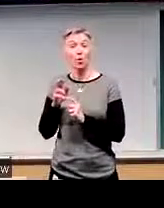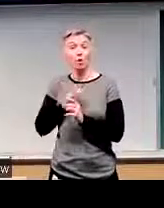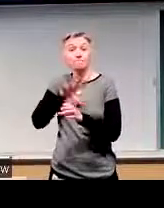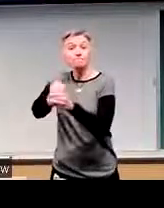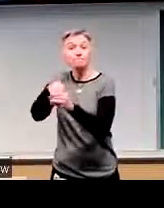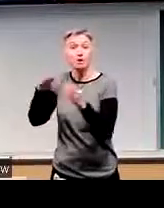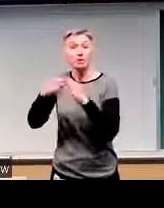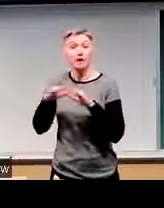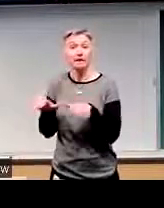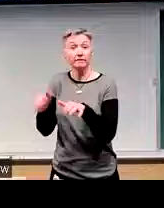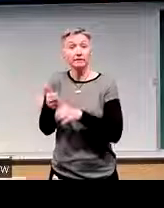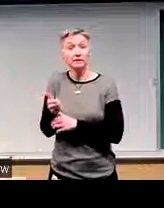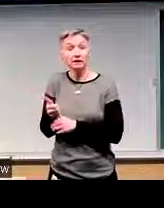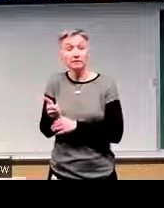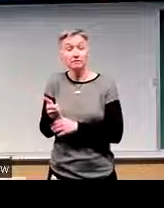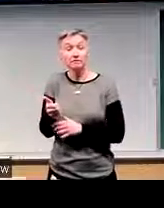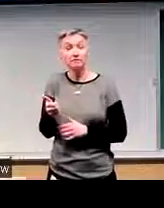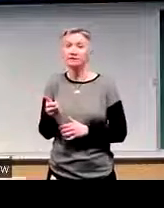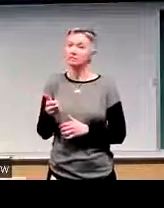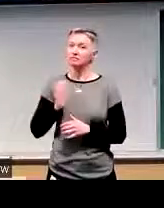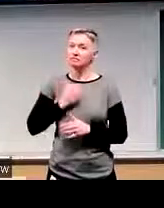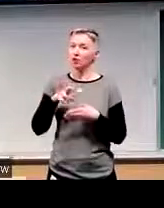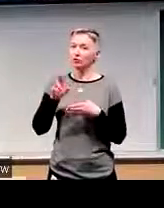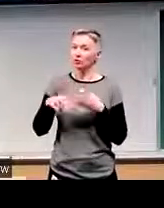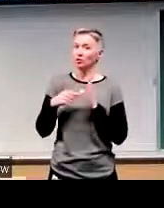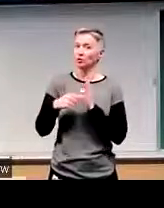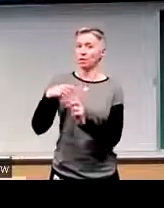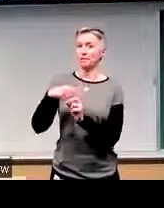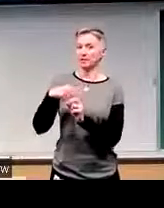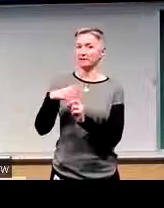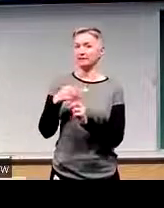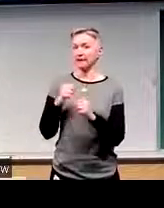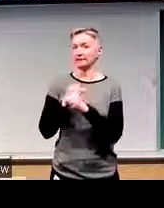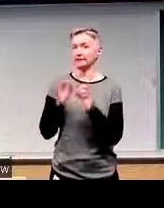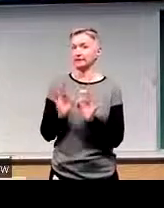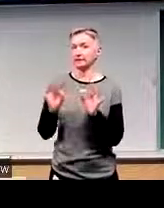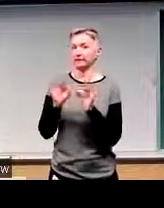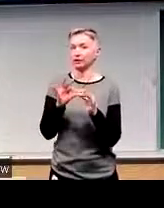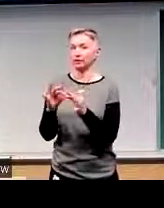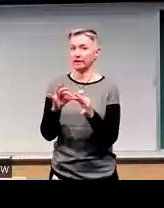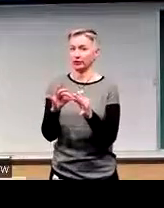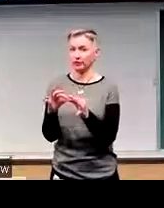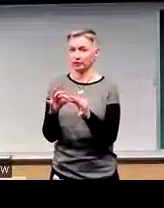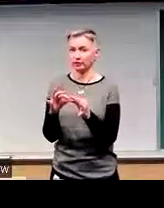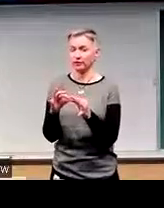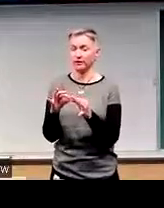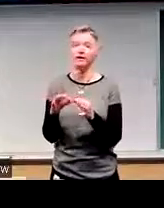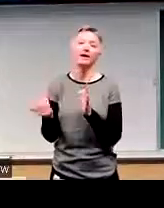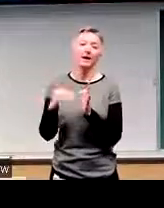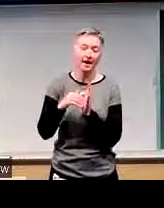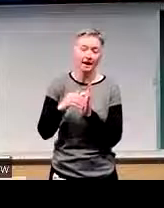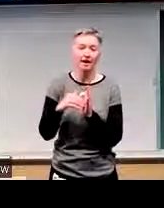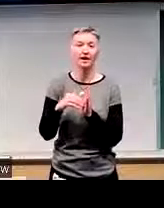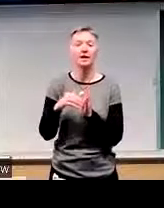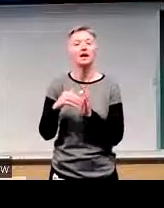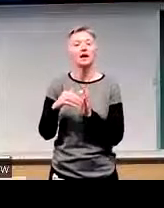themselves, our results also show a positive and statistically significant association, once again, with